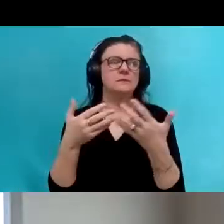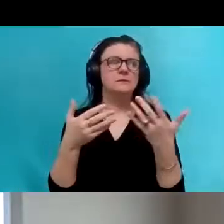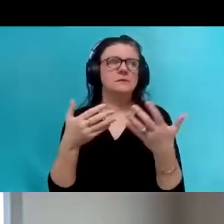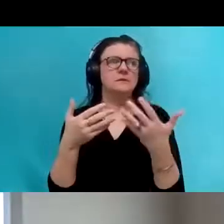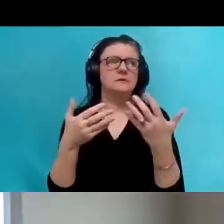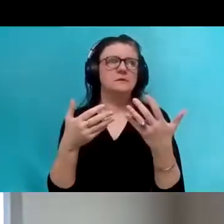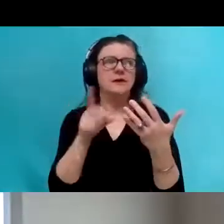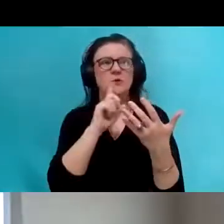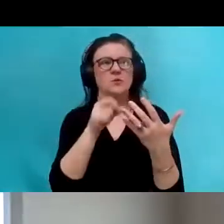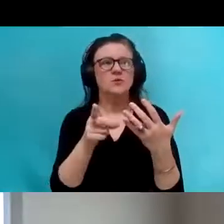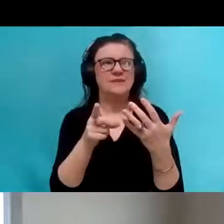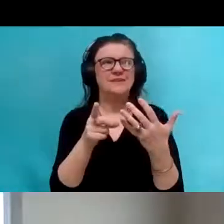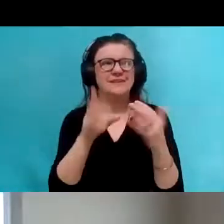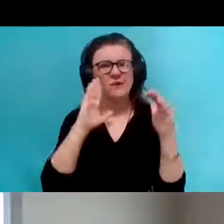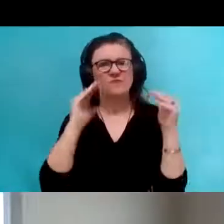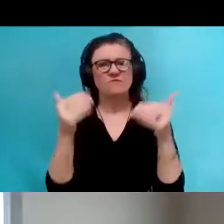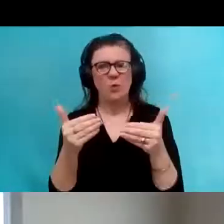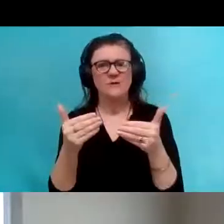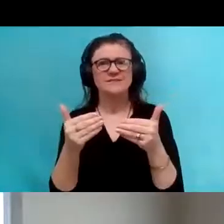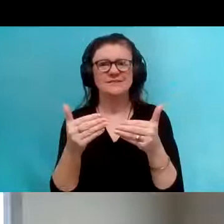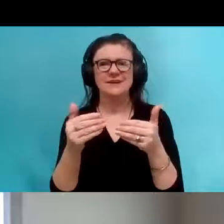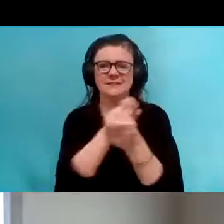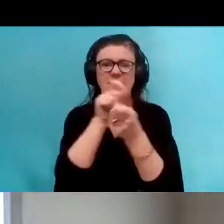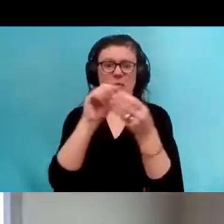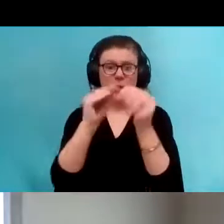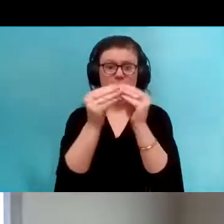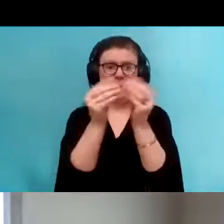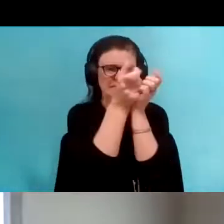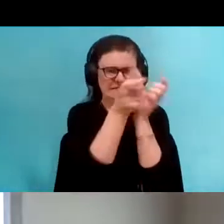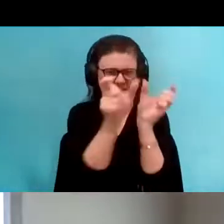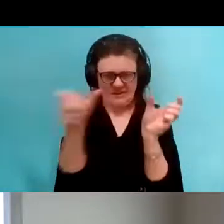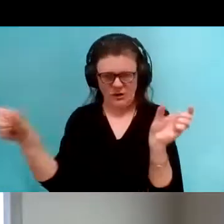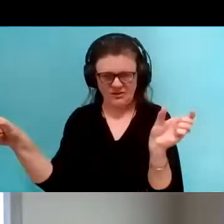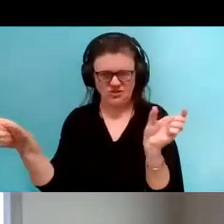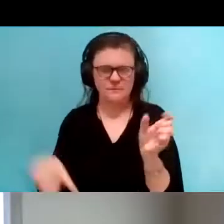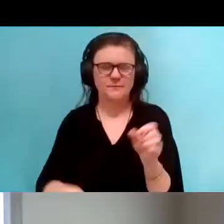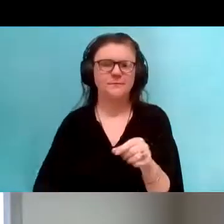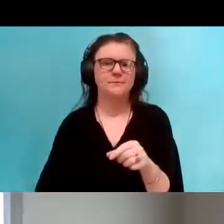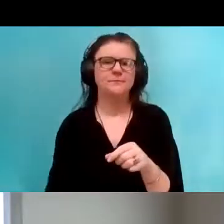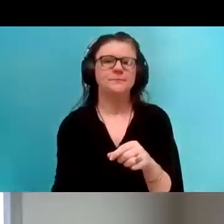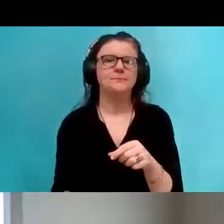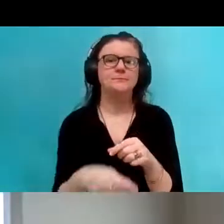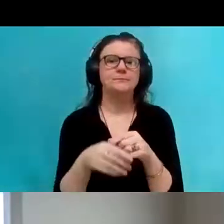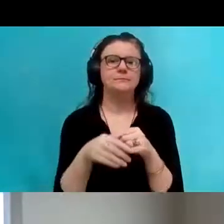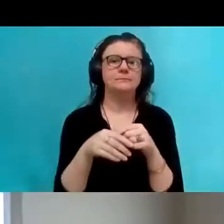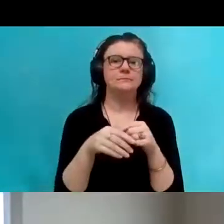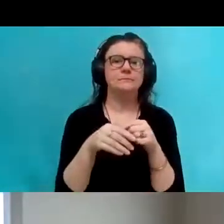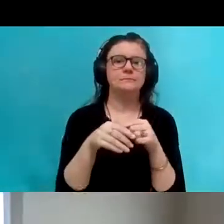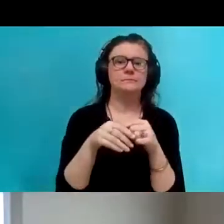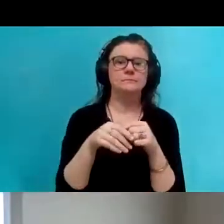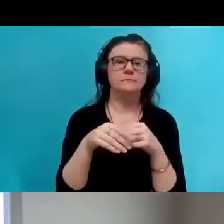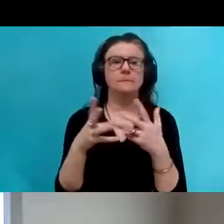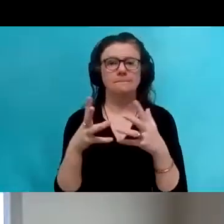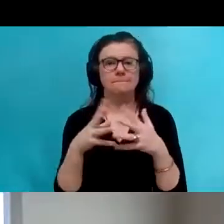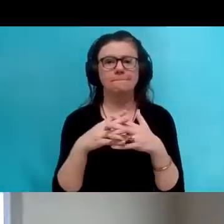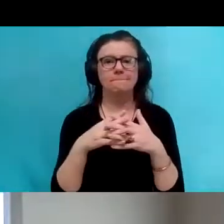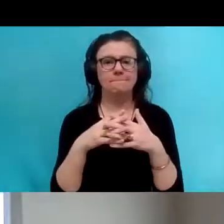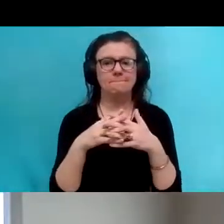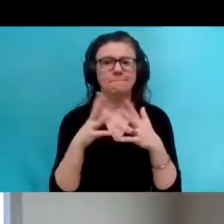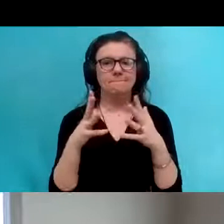really focusing on disaggregation as well. So I would definitely